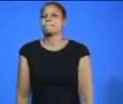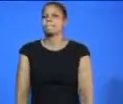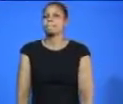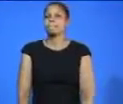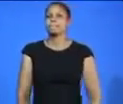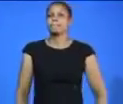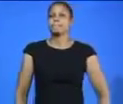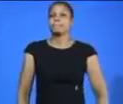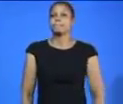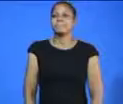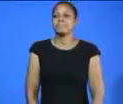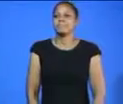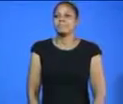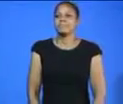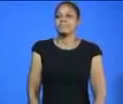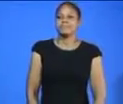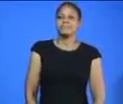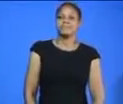So,